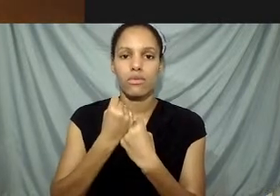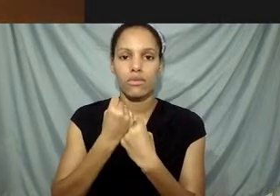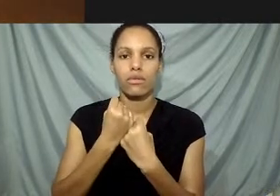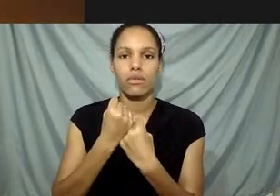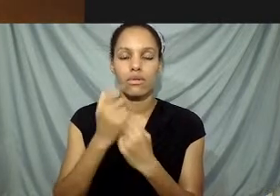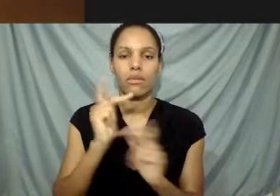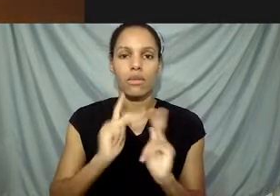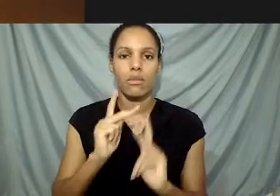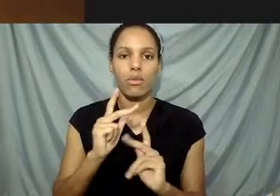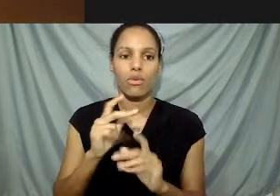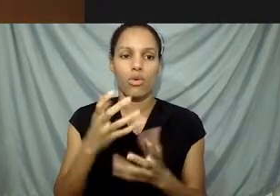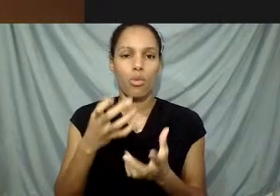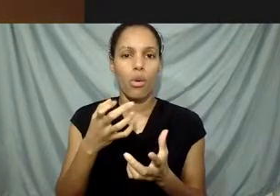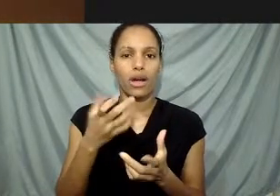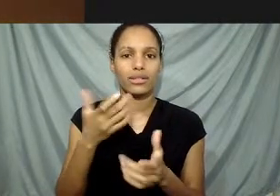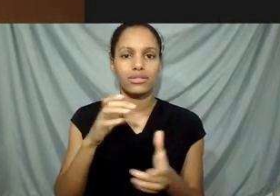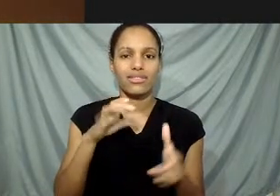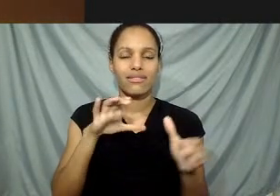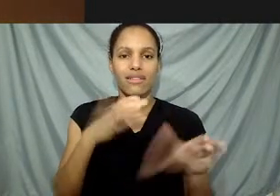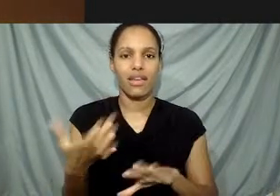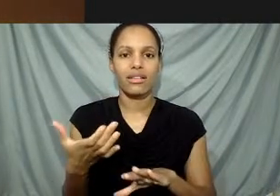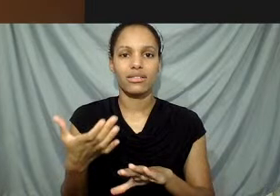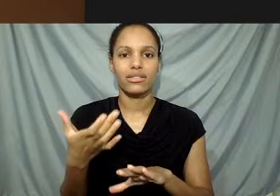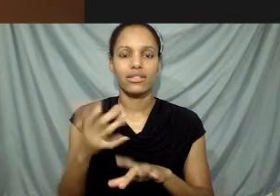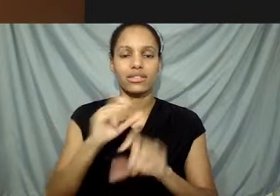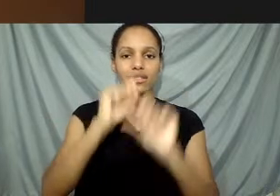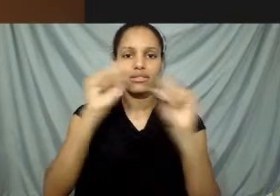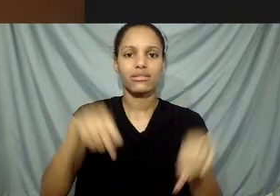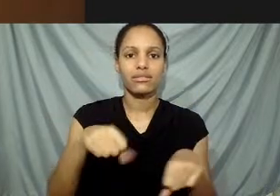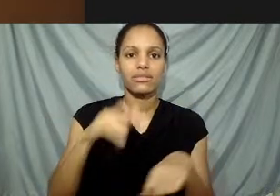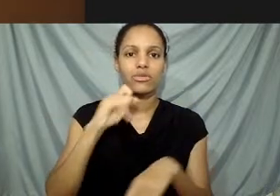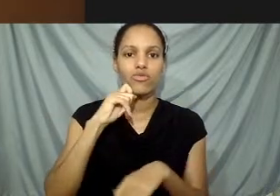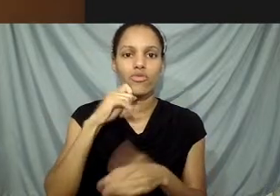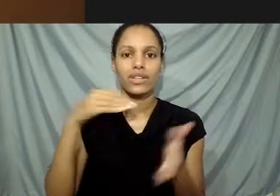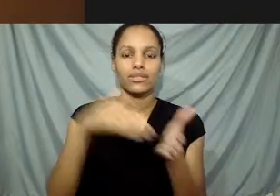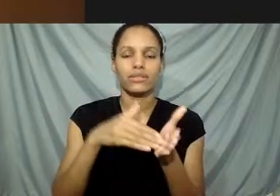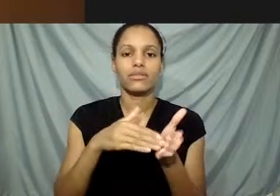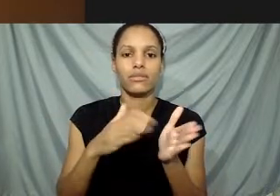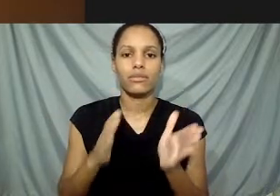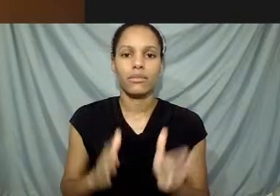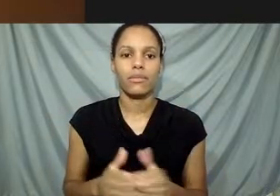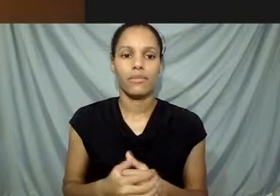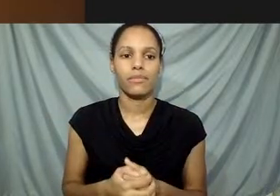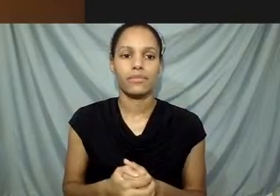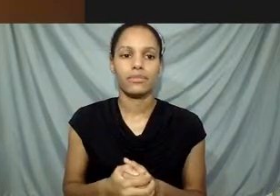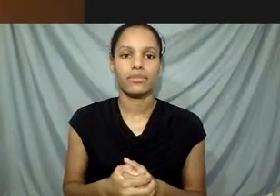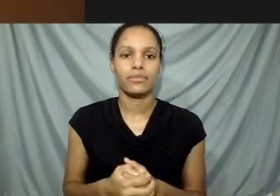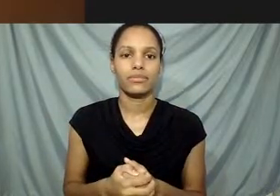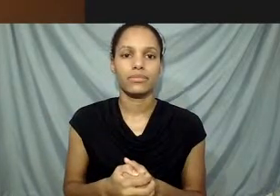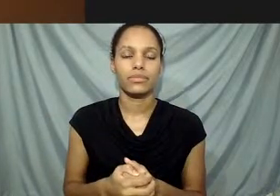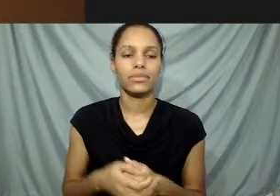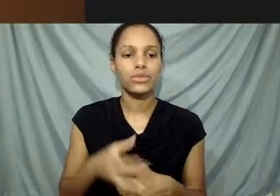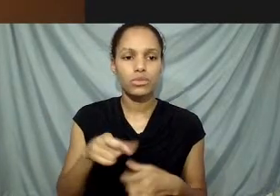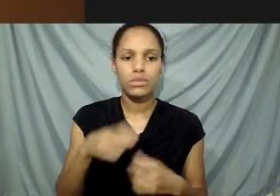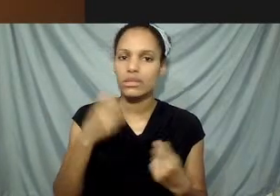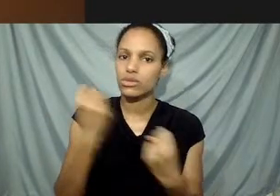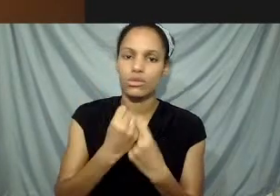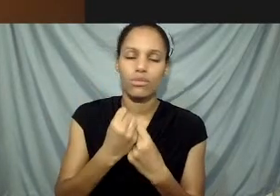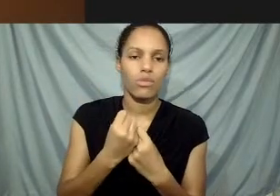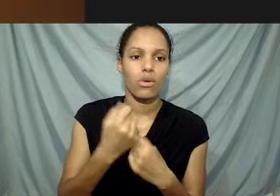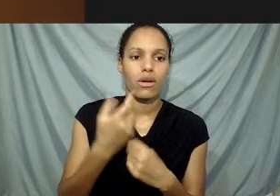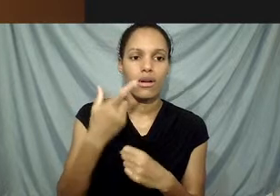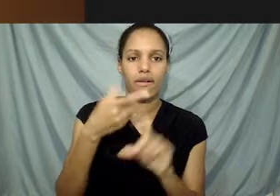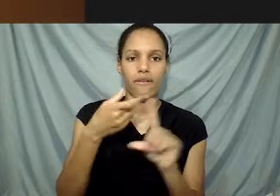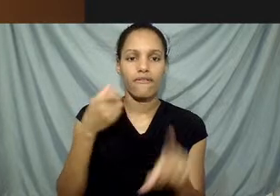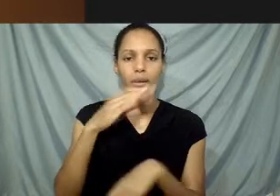to systemic racism. Yeah. Ongoing instances of police brutality prove the need for support from Black Dance